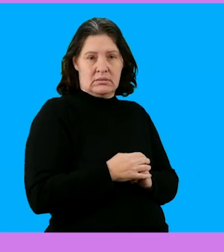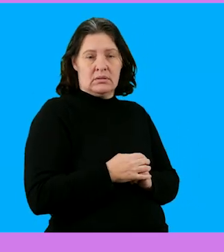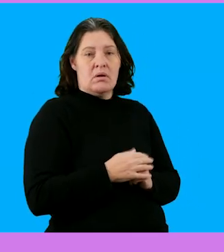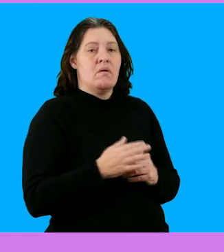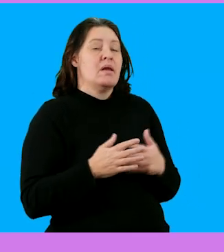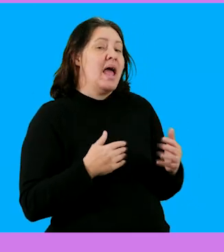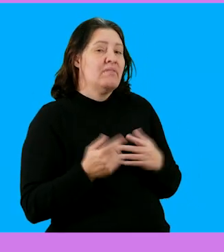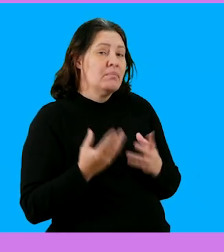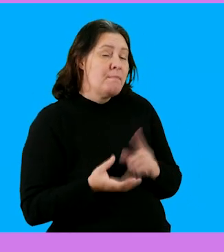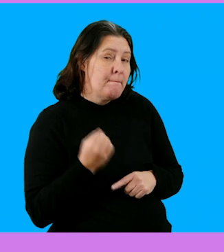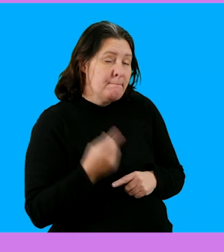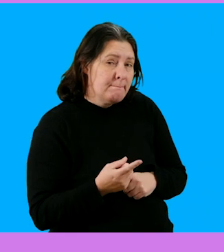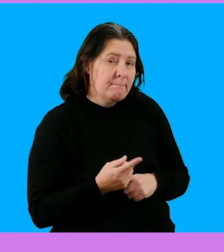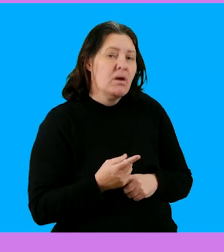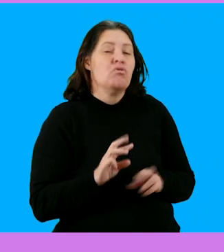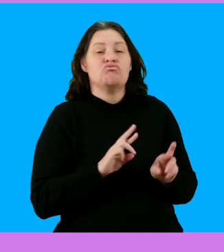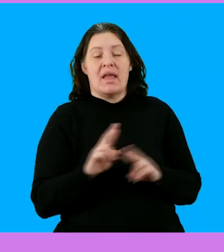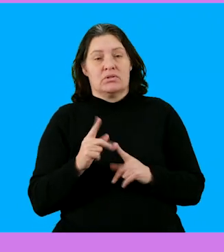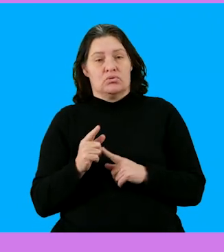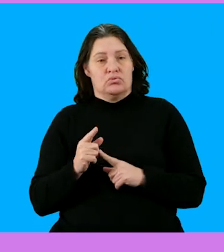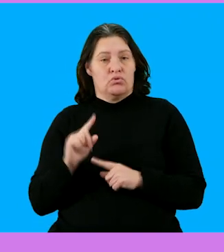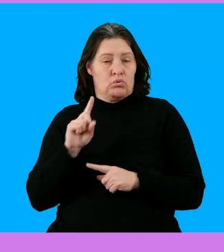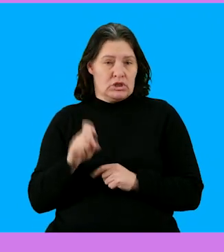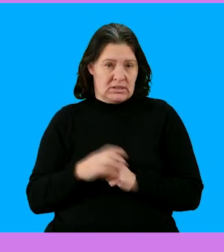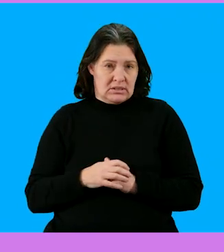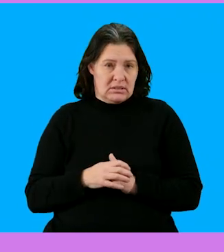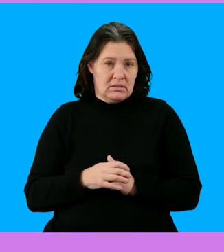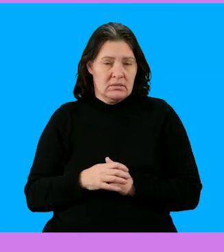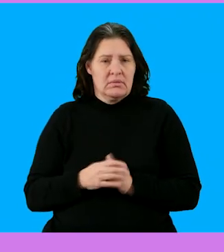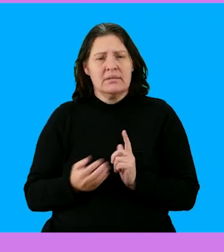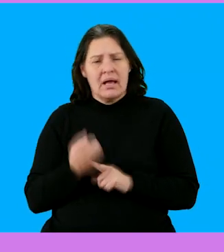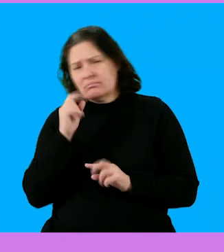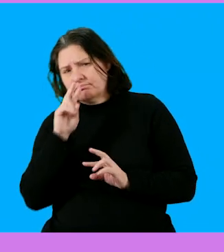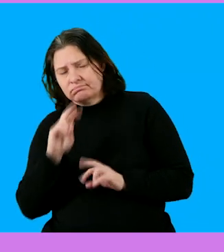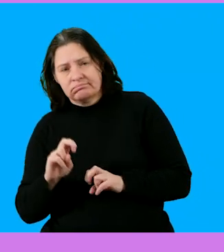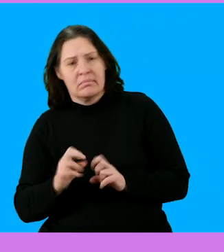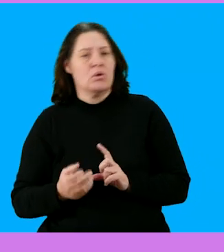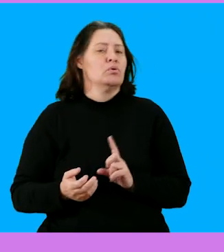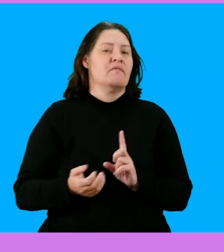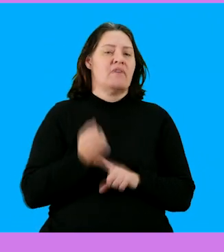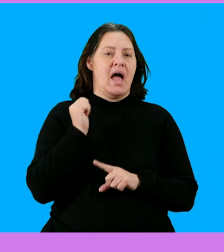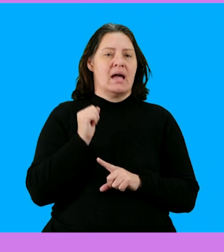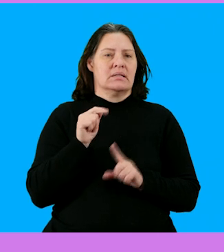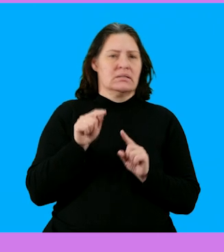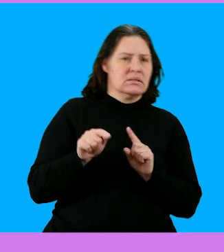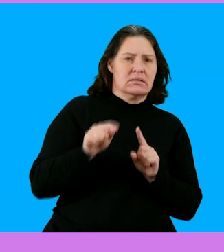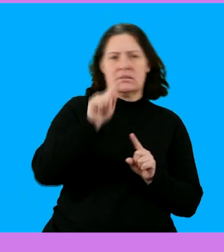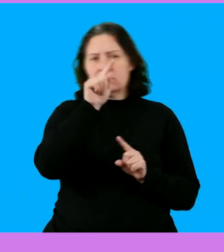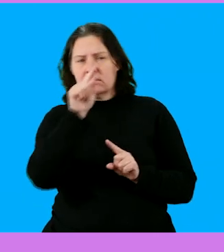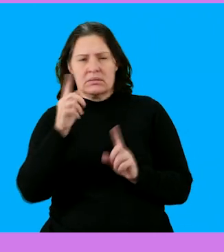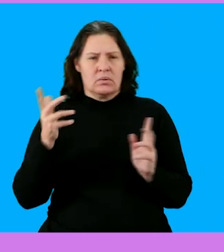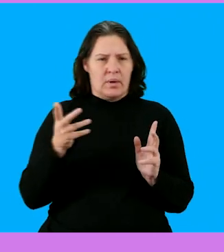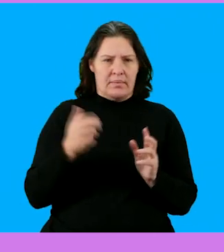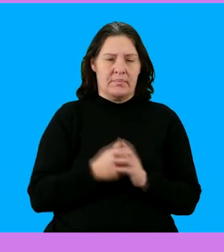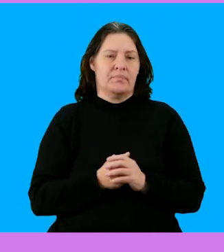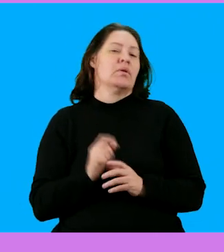whenever you get something like this related to the question, right? Take some time out to find your bearings here. Okay, so the